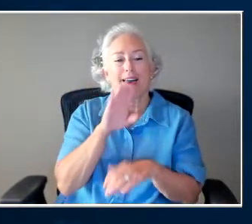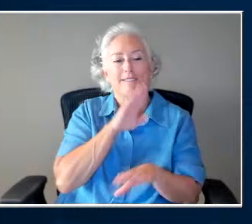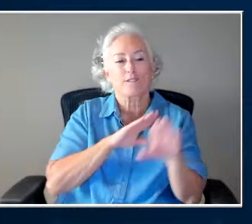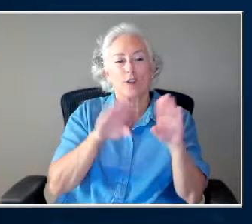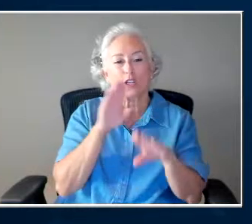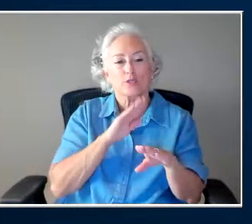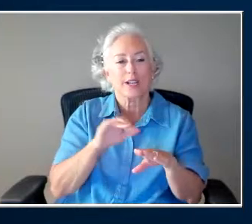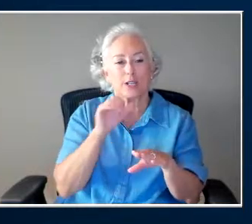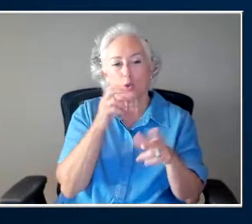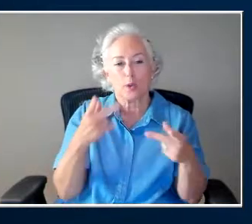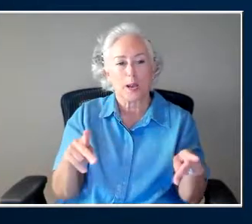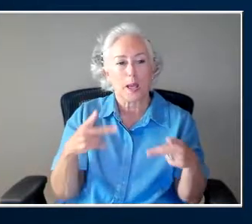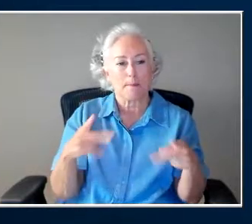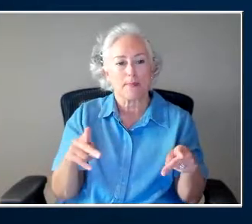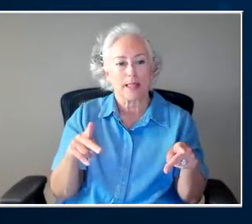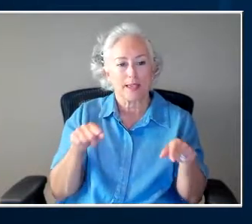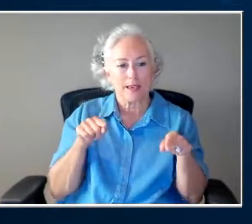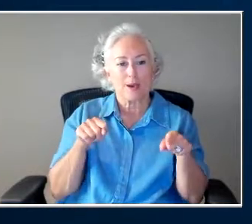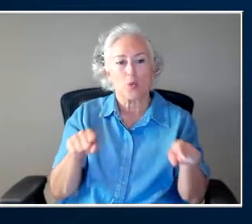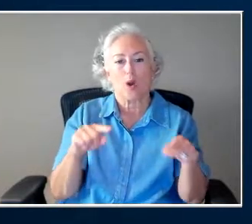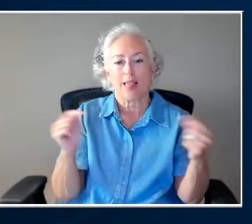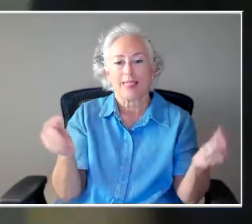did you handle that mentally?